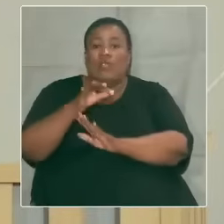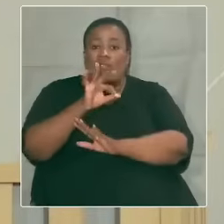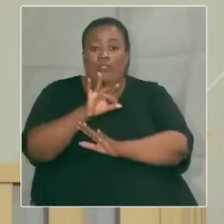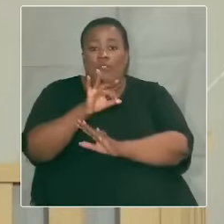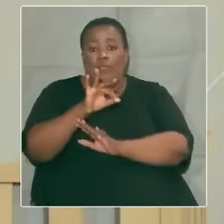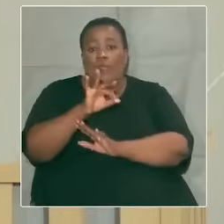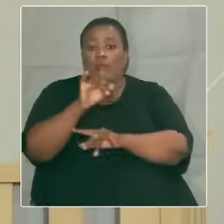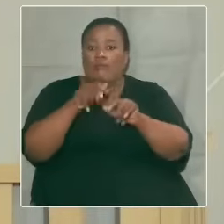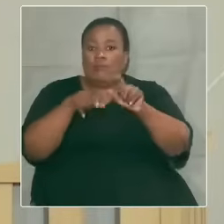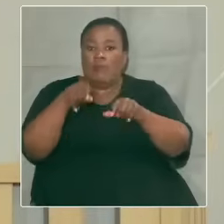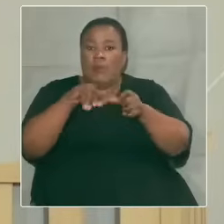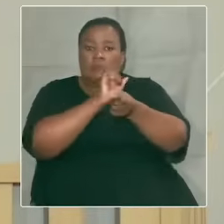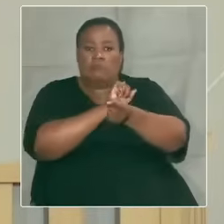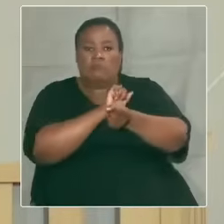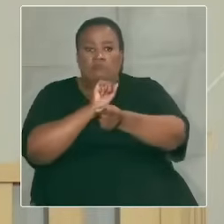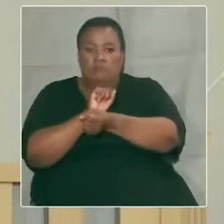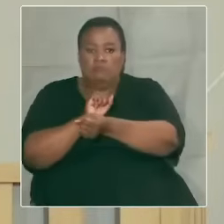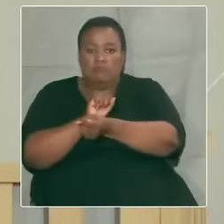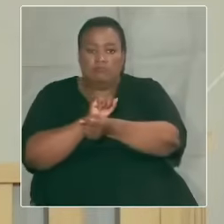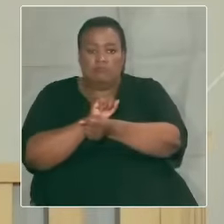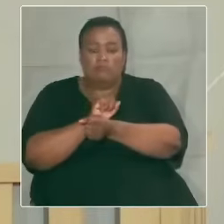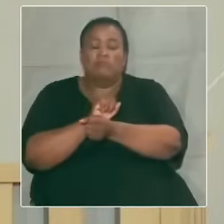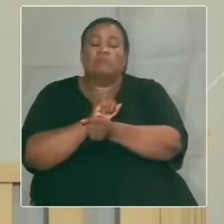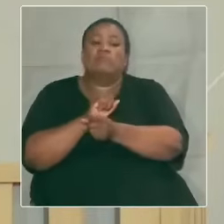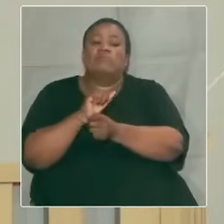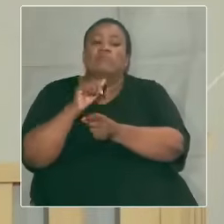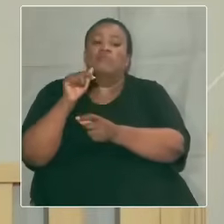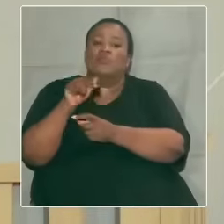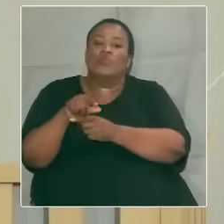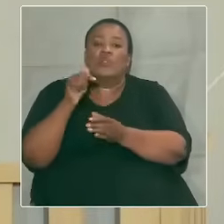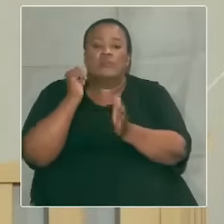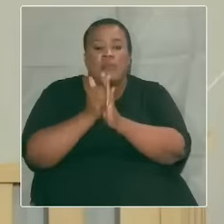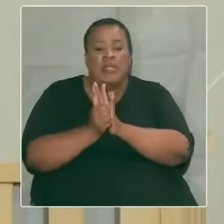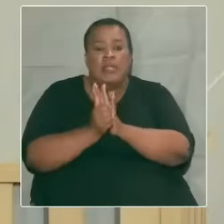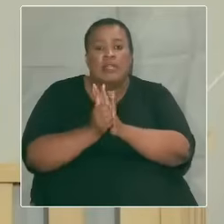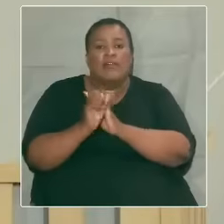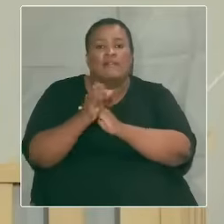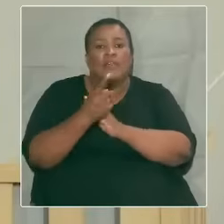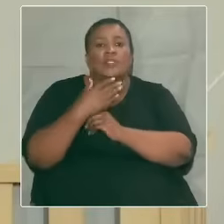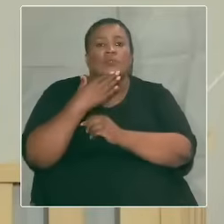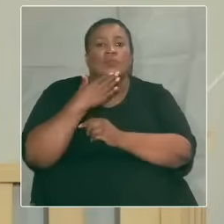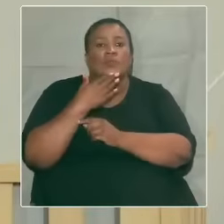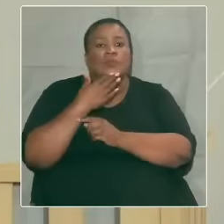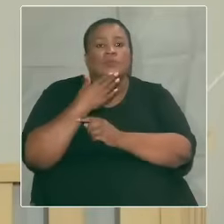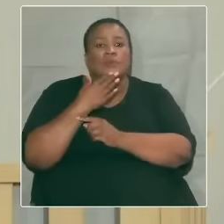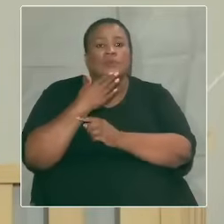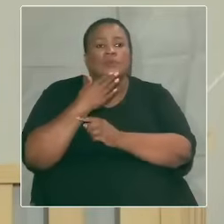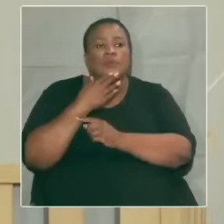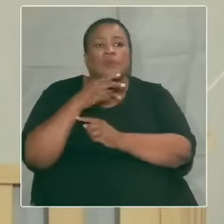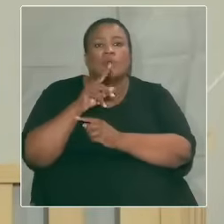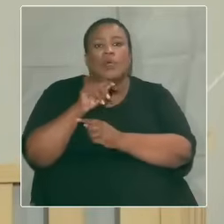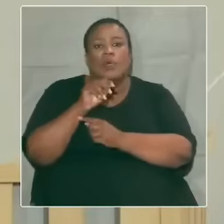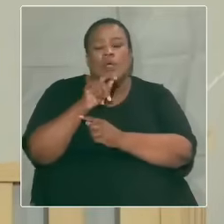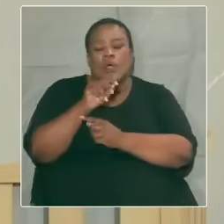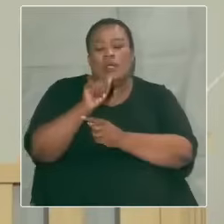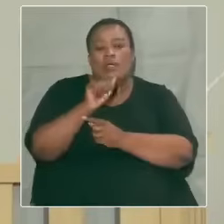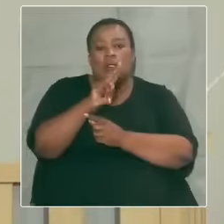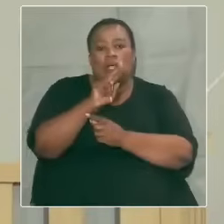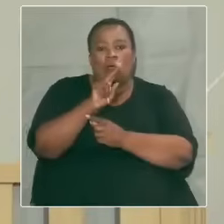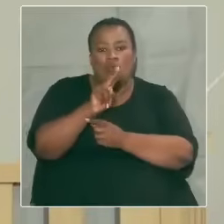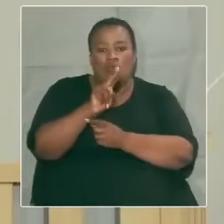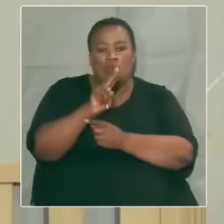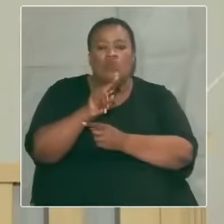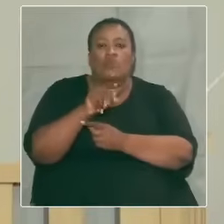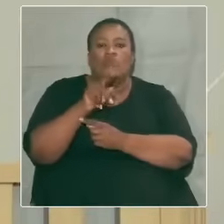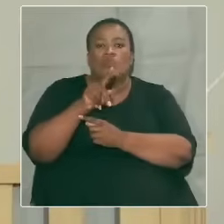apprehended in connection with this murder. First one being Michael Puletau, a police